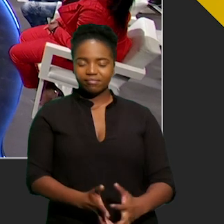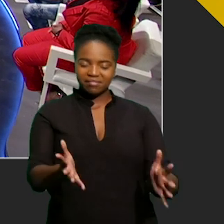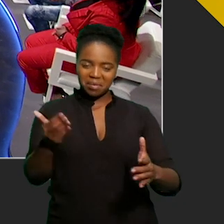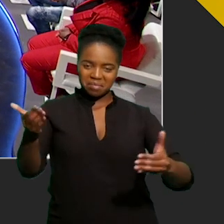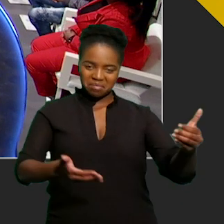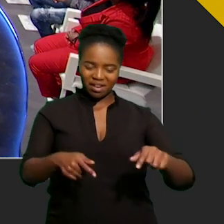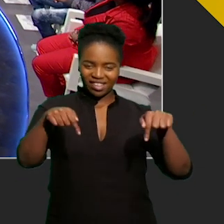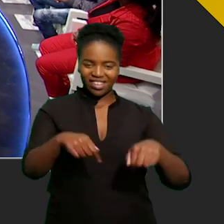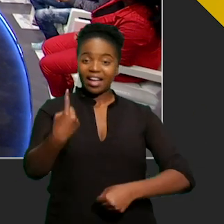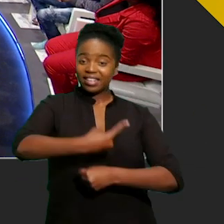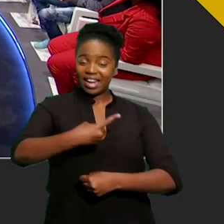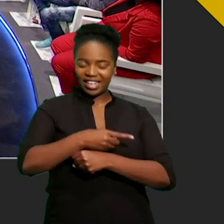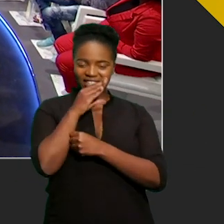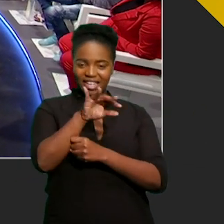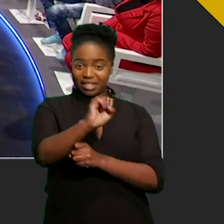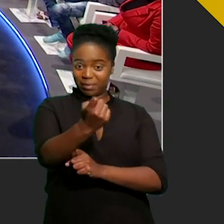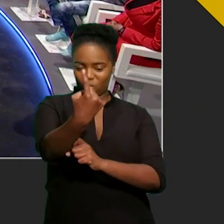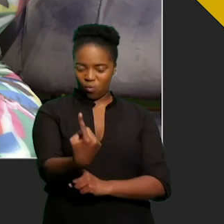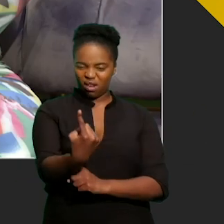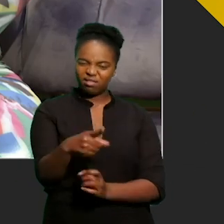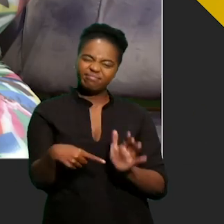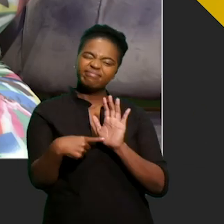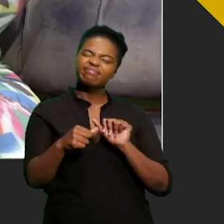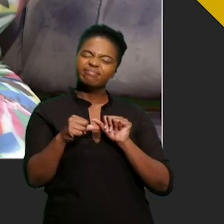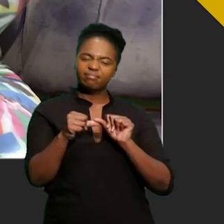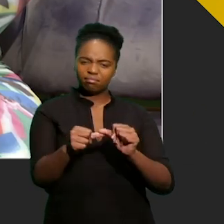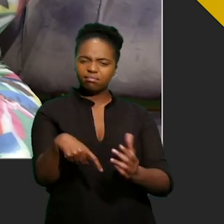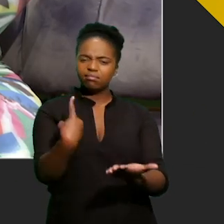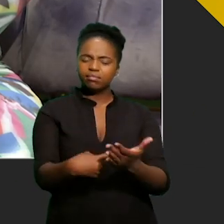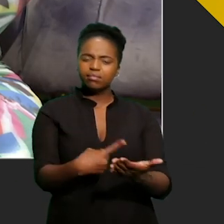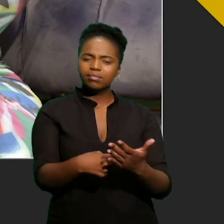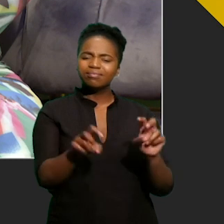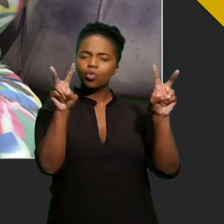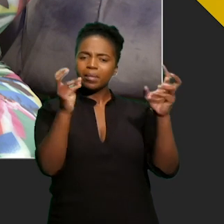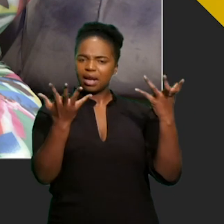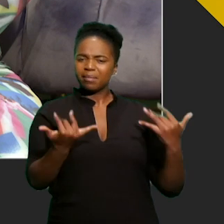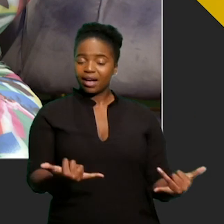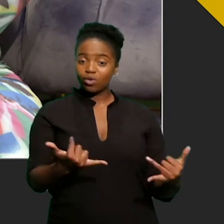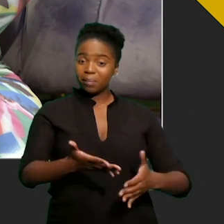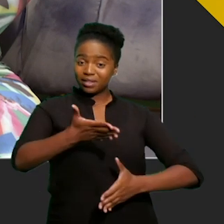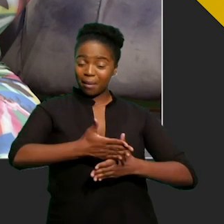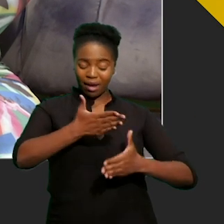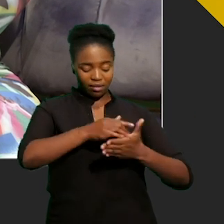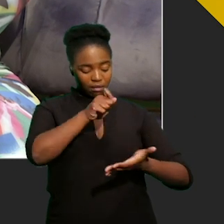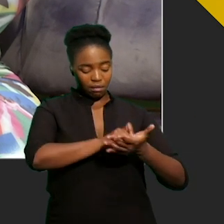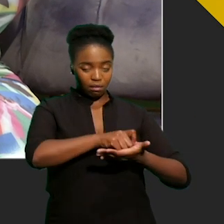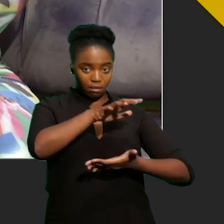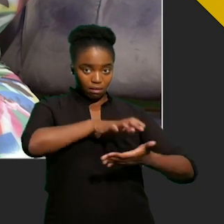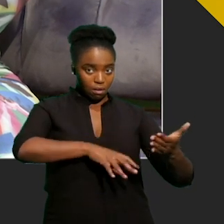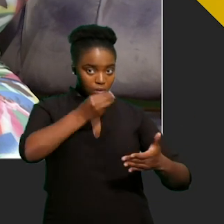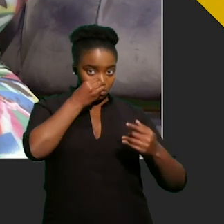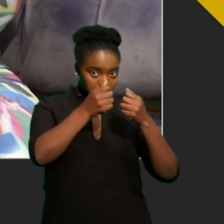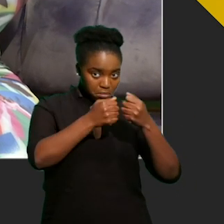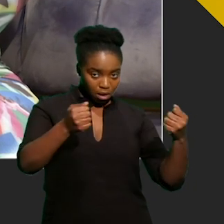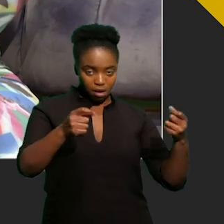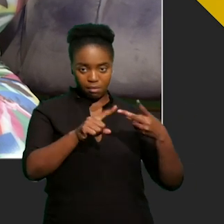Sanamukela back right here ku Daily Thetha ku SABC 1 siqhubeka nenkulumo yethu. Sikhuluma ngokuphenya ukuthi umsebenzi wentatheli usathembeka na, and of course kwamanje